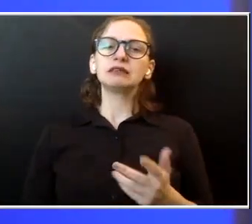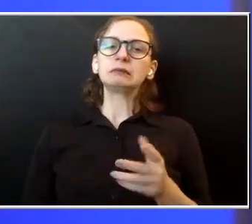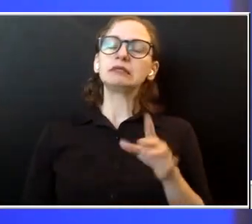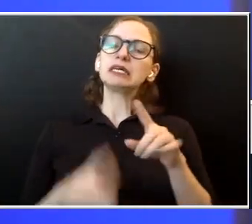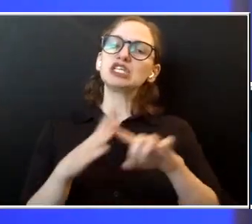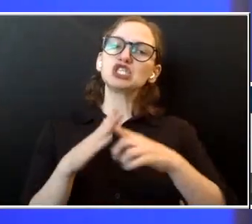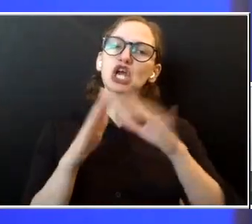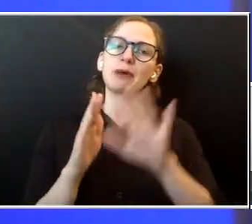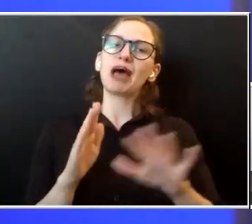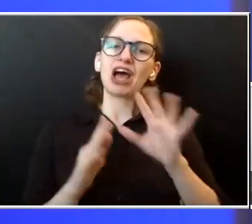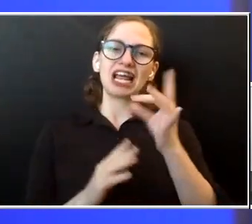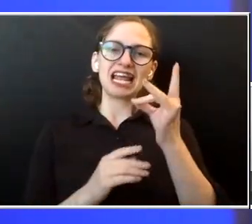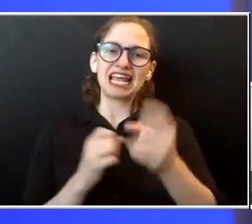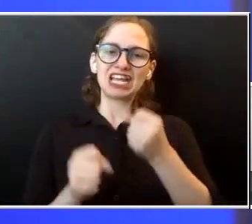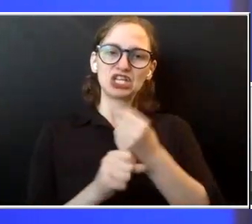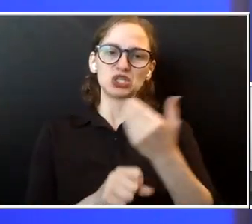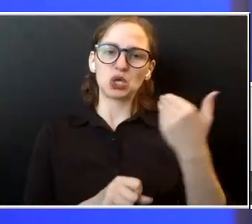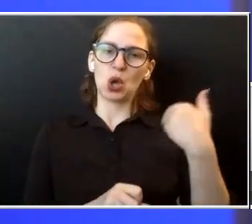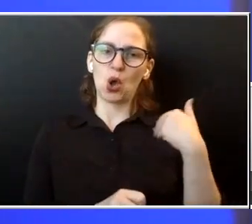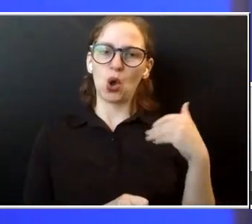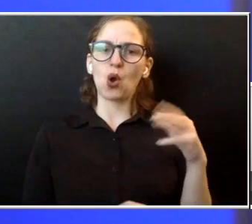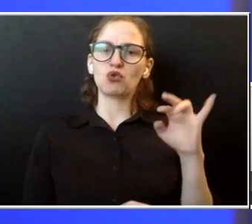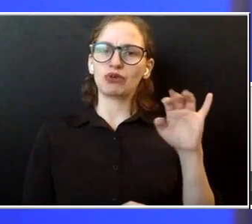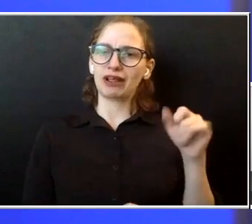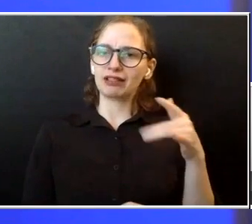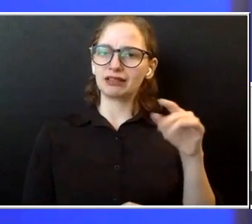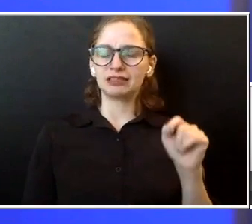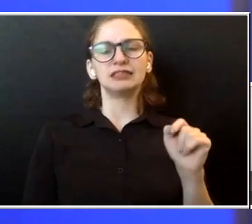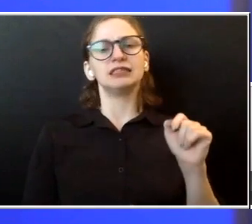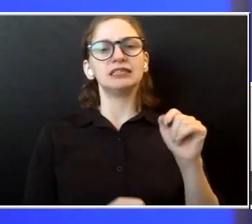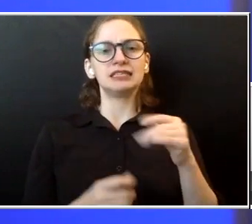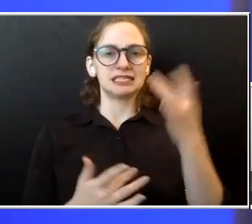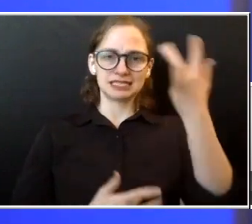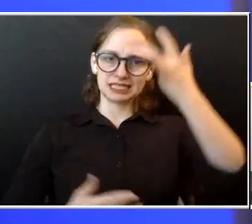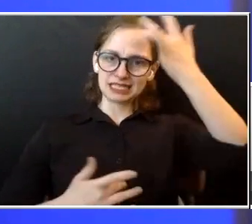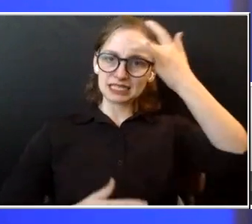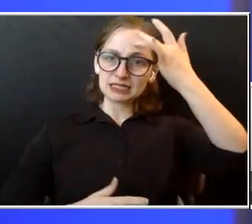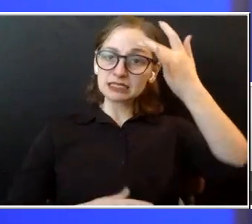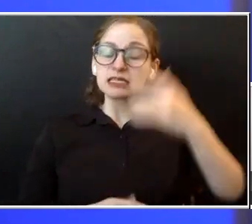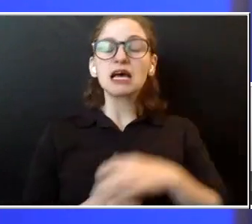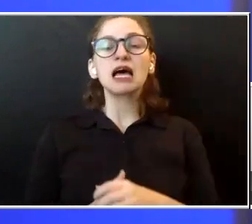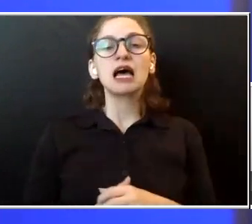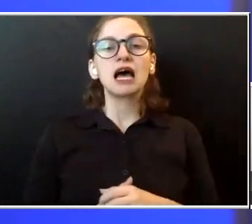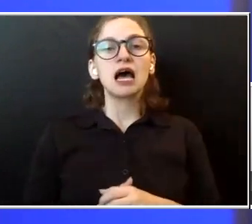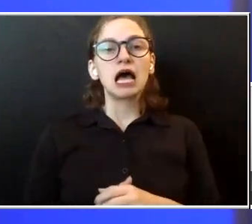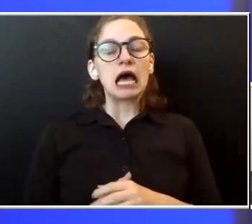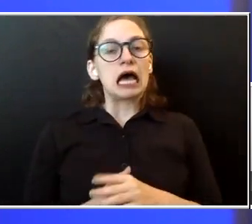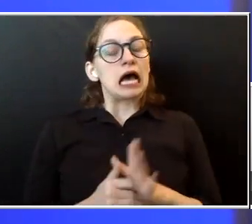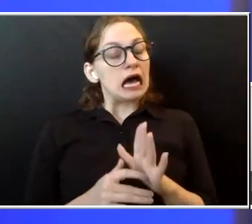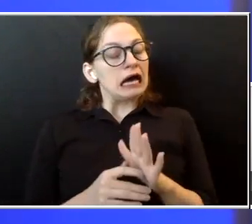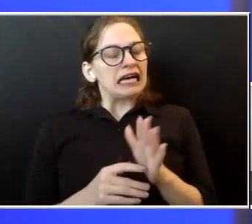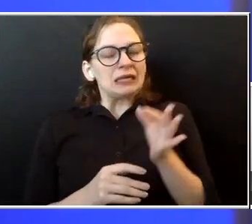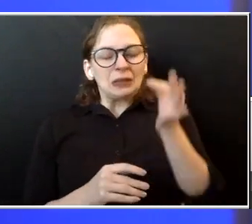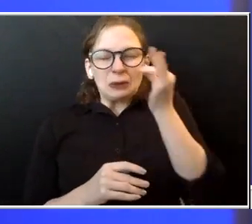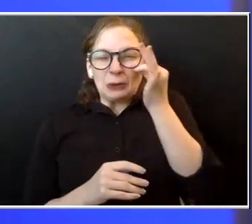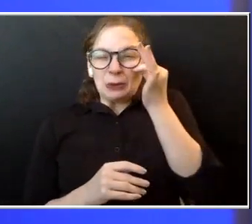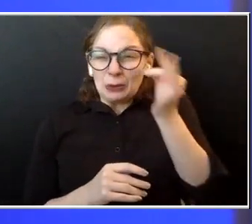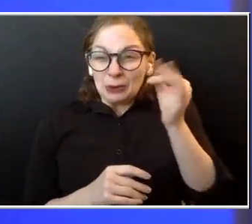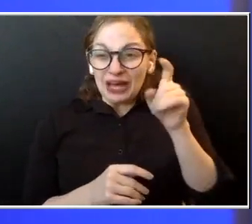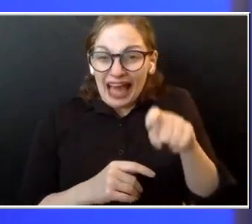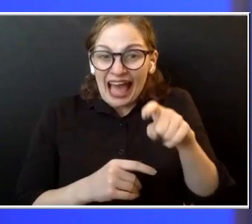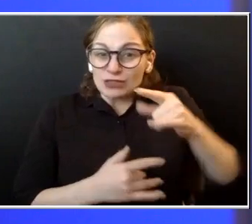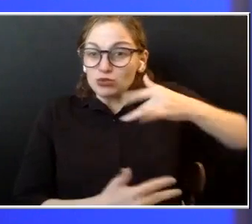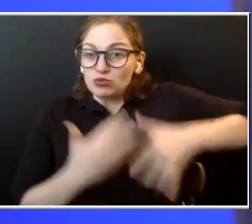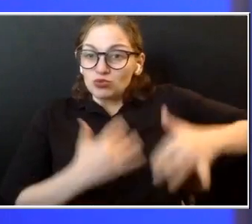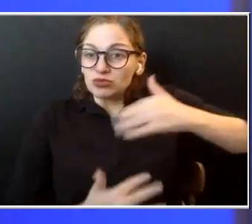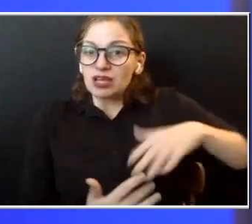disease, and got real close to kidney dialysis. But I was able to hang in there with